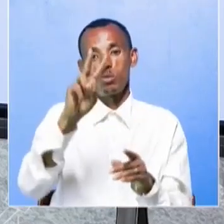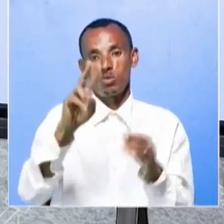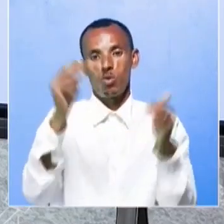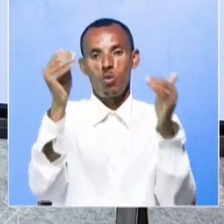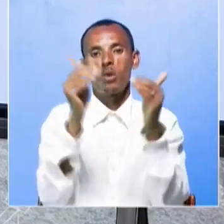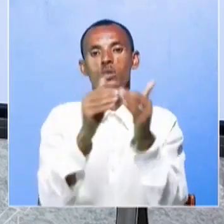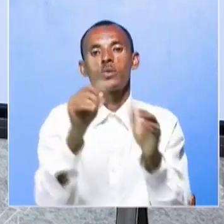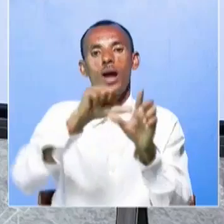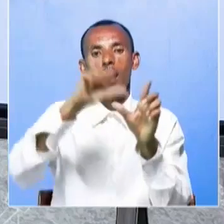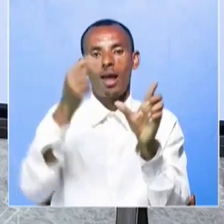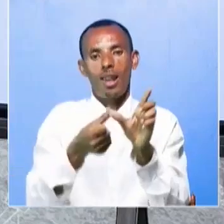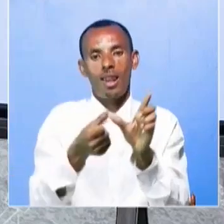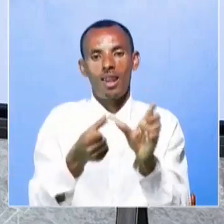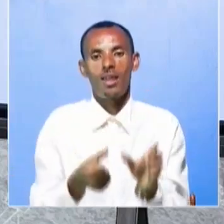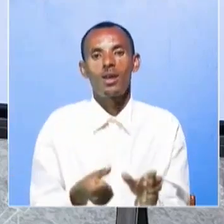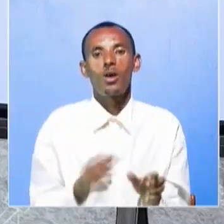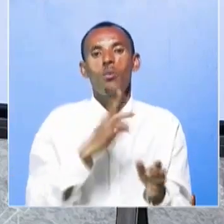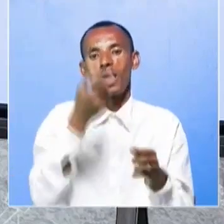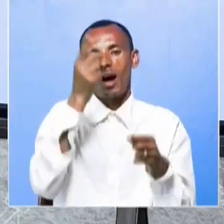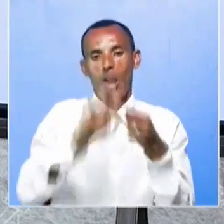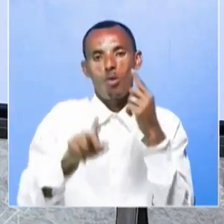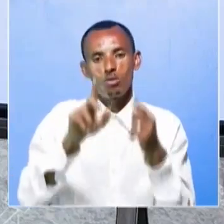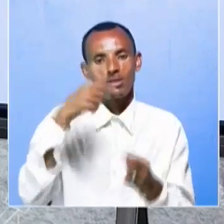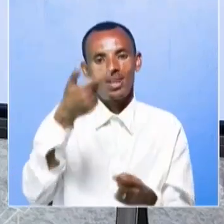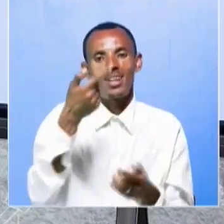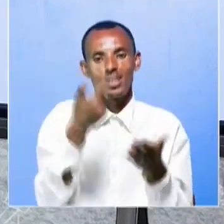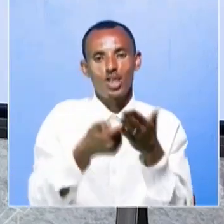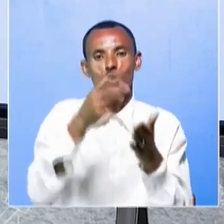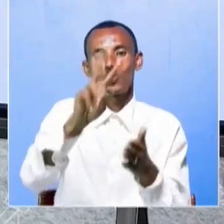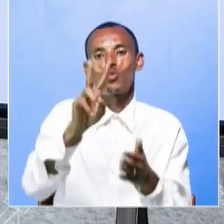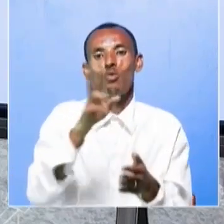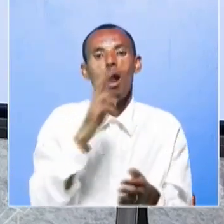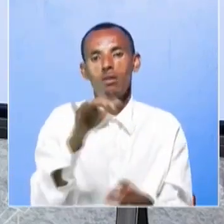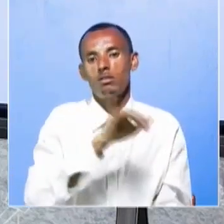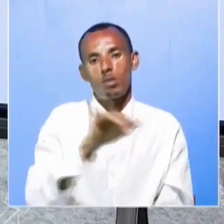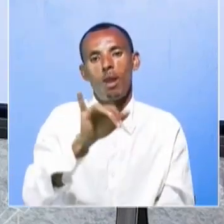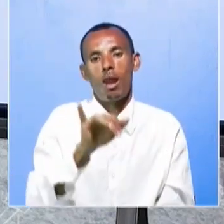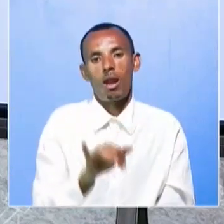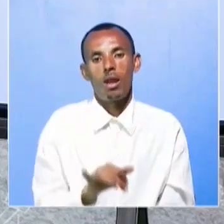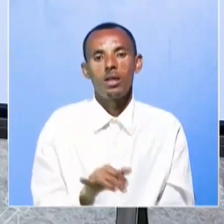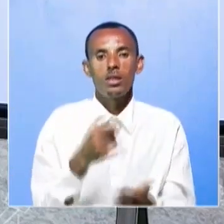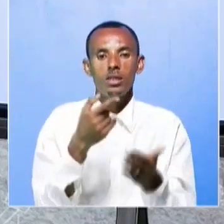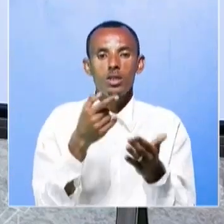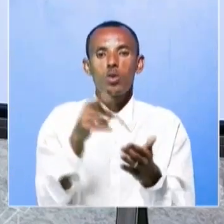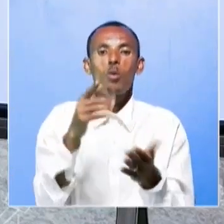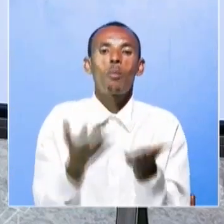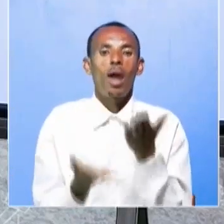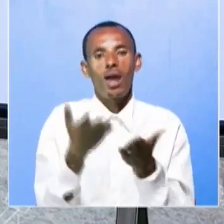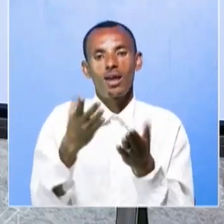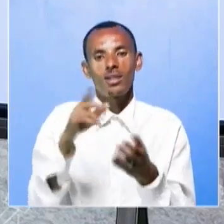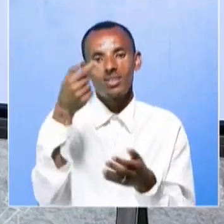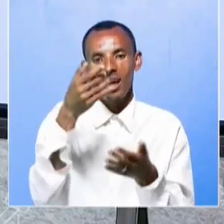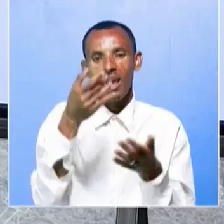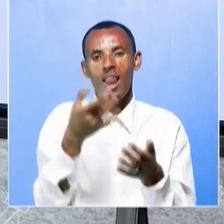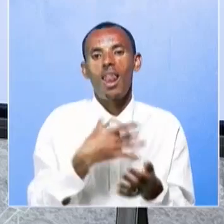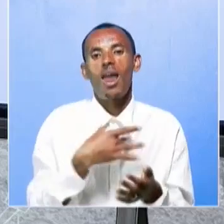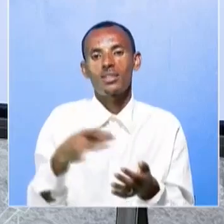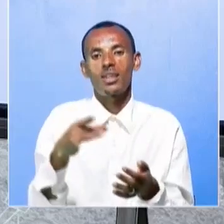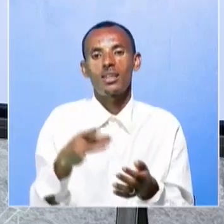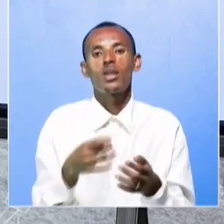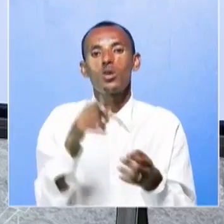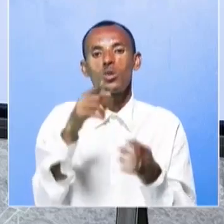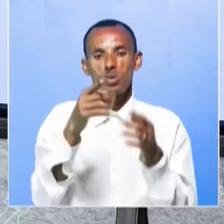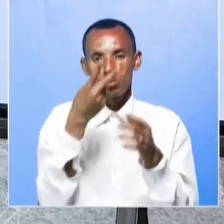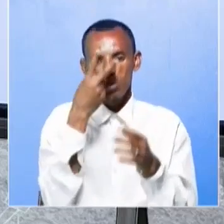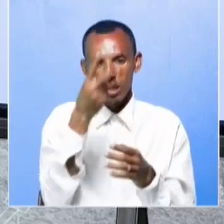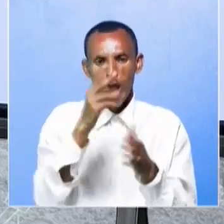which are congruent, so we cannot say these two are similar. You may say like that, but you need to